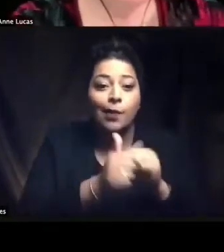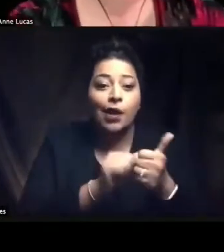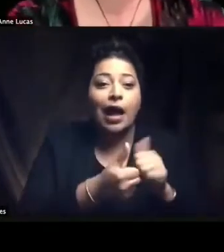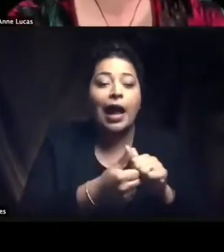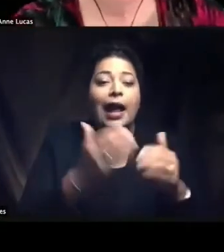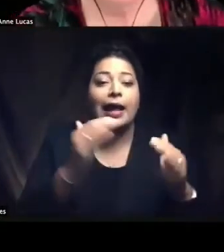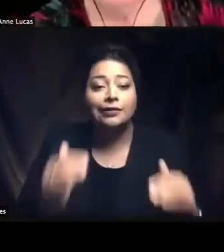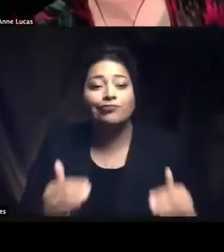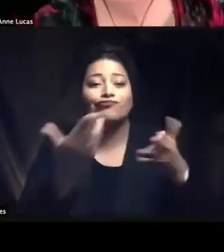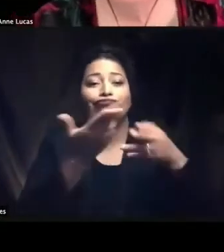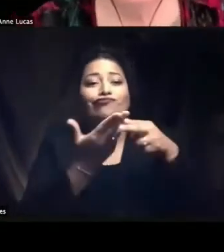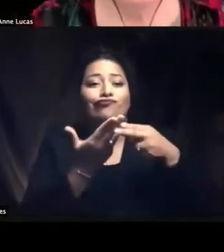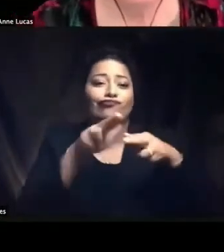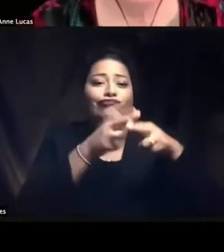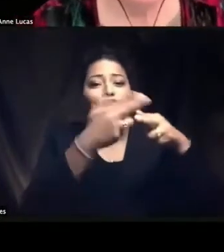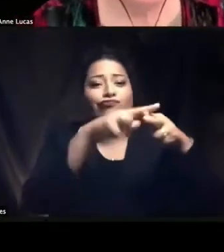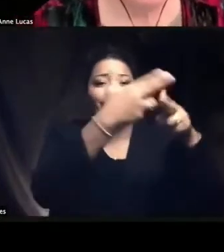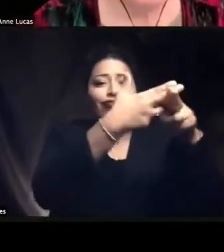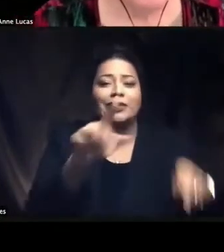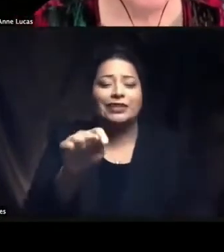tax rate as well.